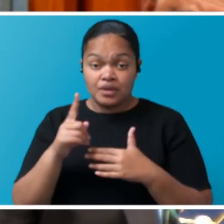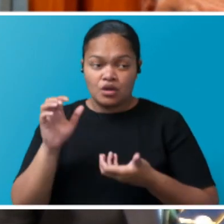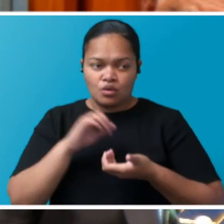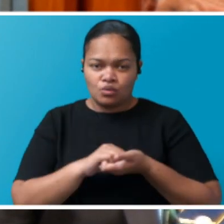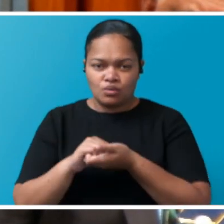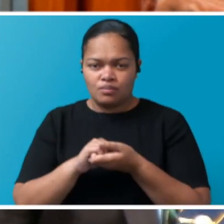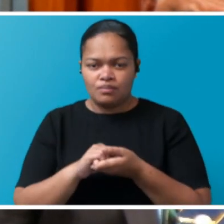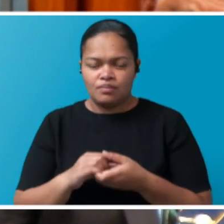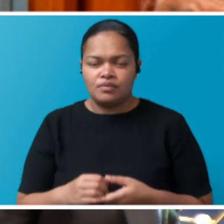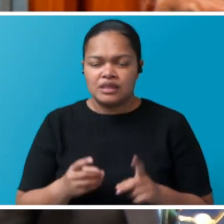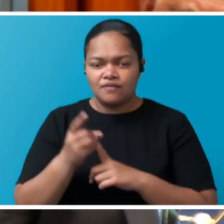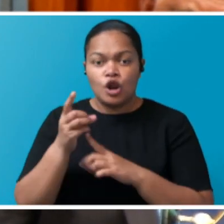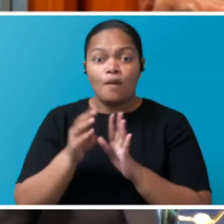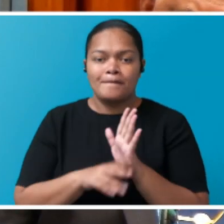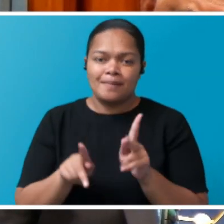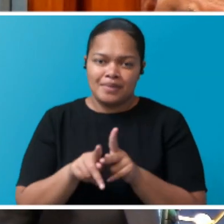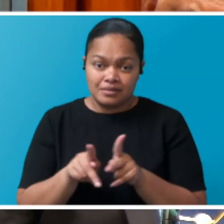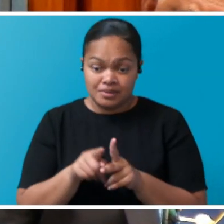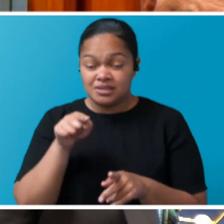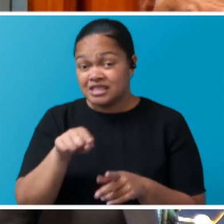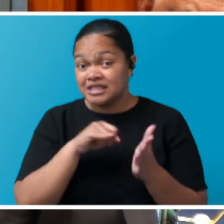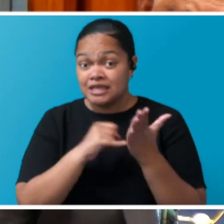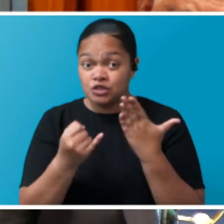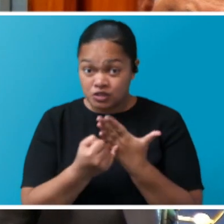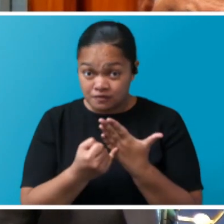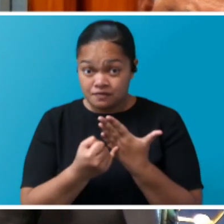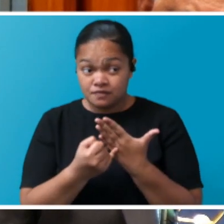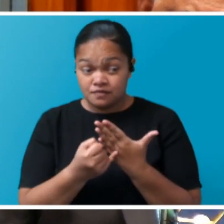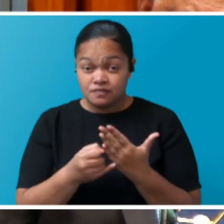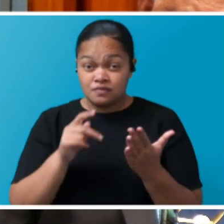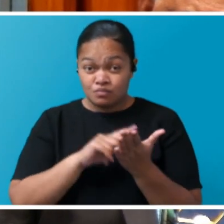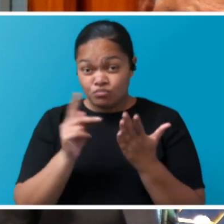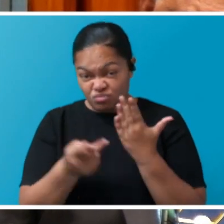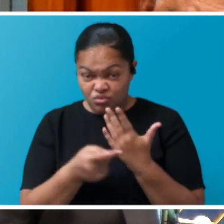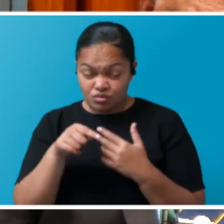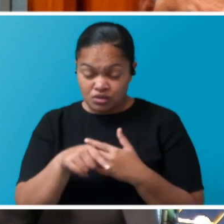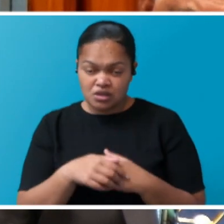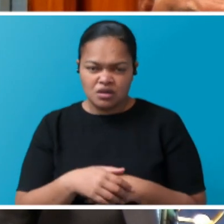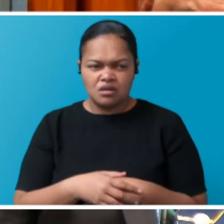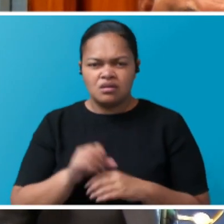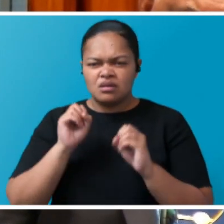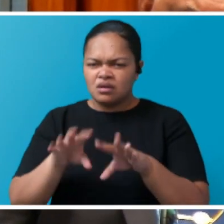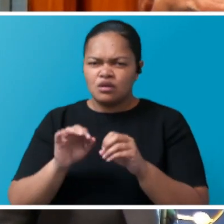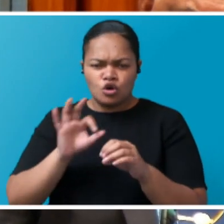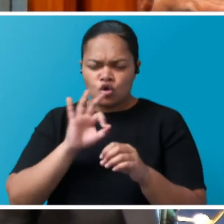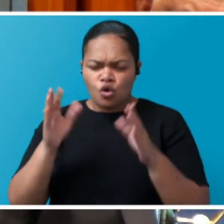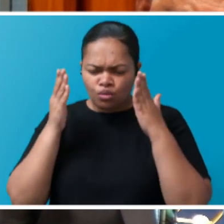partners. These initiatives, Mr. Speaker, sir, will not only improve waste disposal services, but also